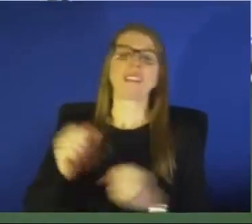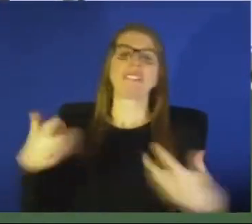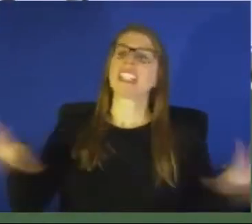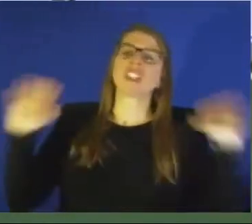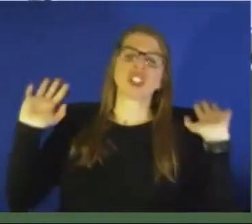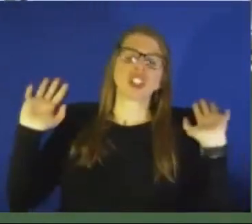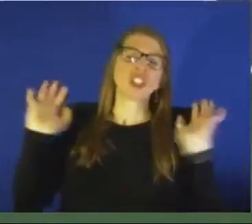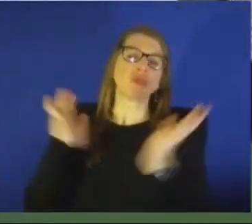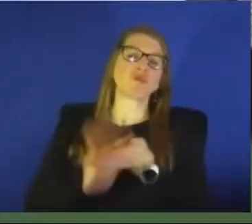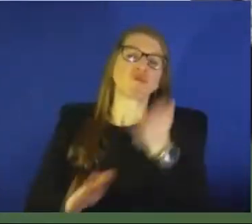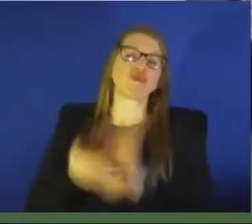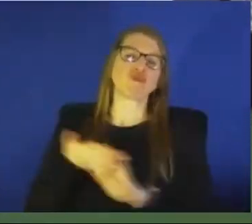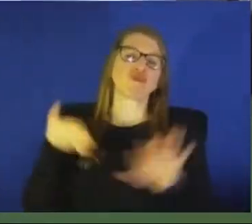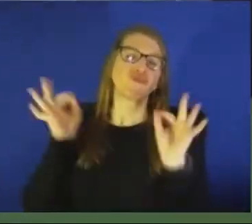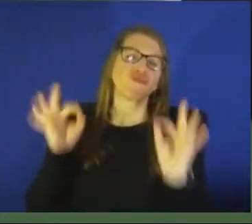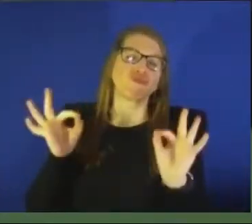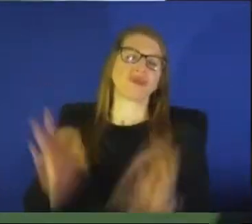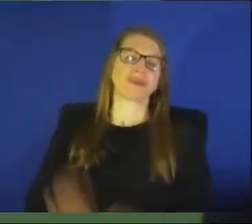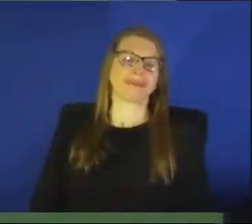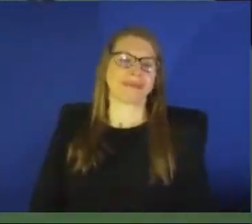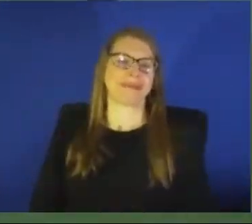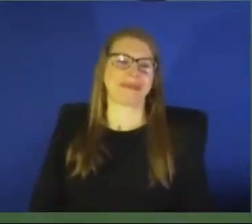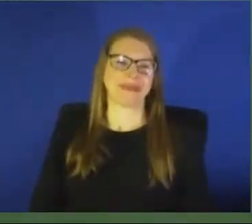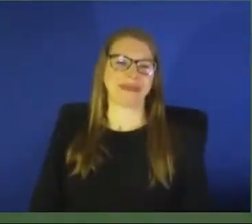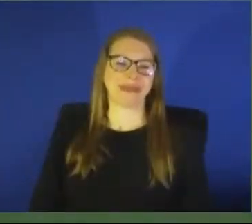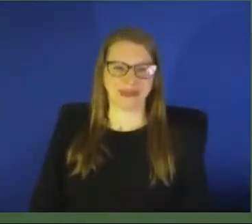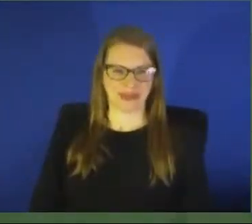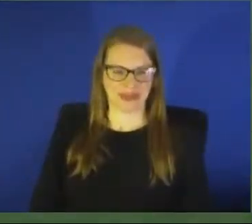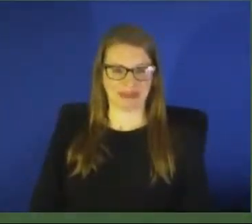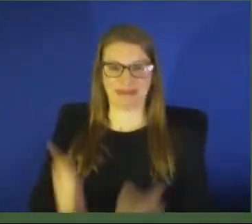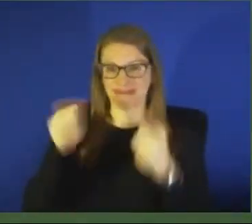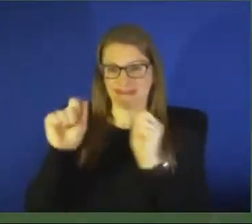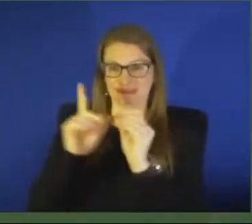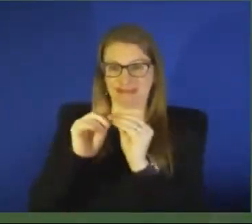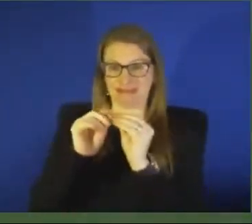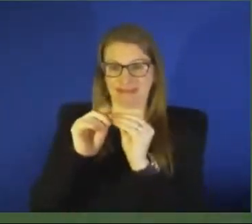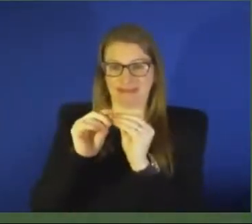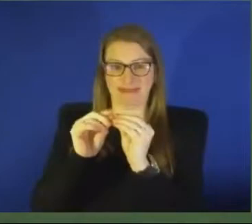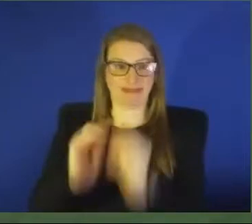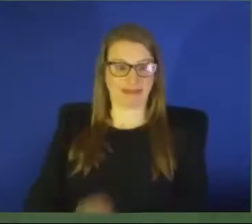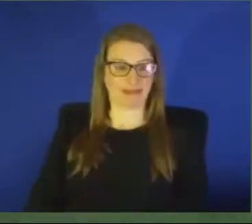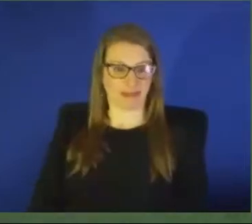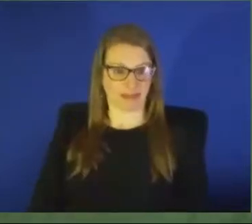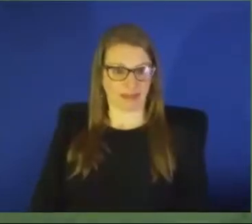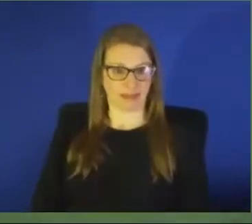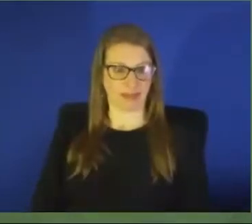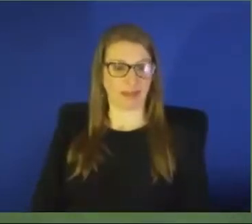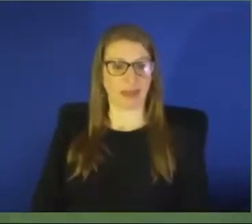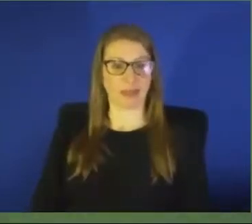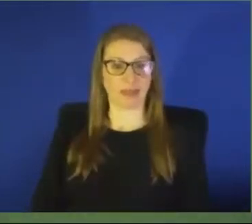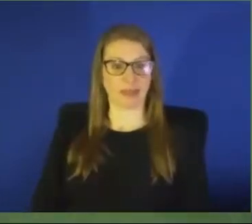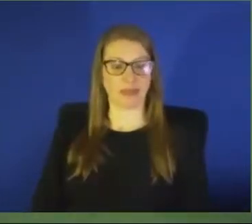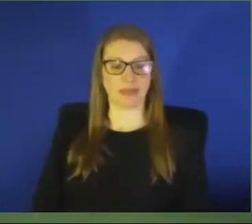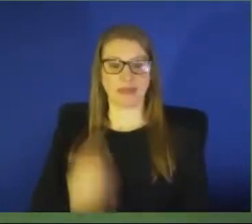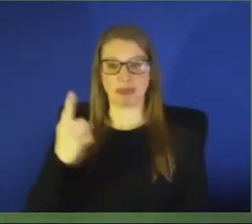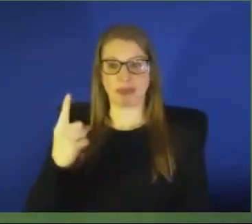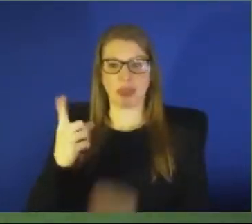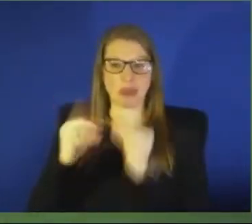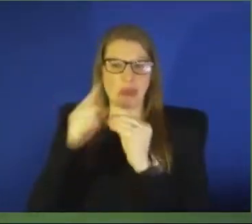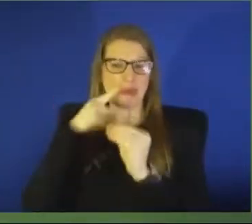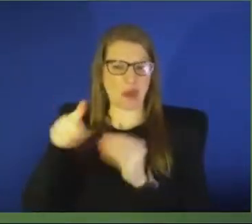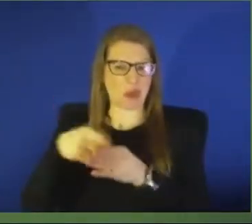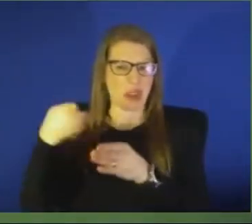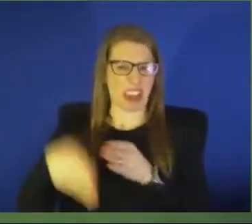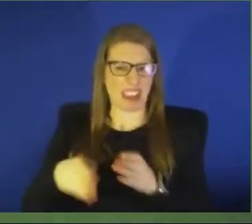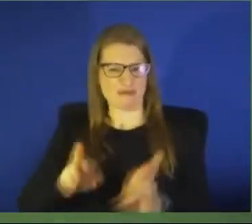perfect. All right, I'm going to try this one more time, Alexis. 1 for the road, 1 for the weekend.